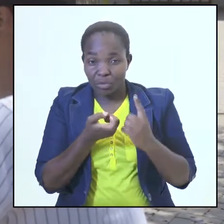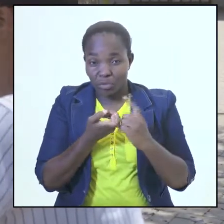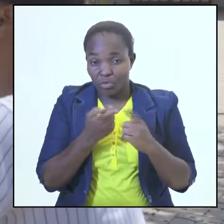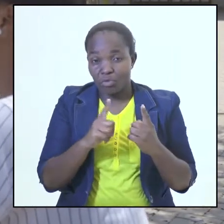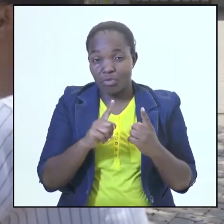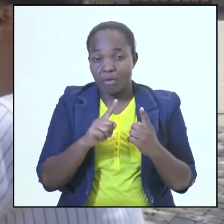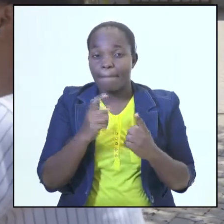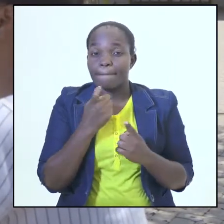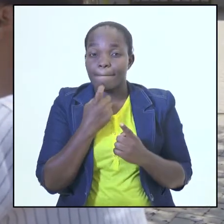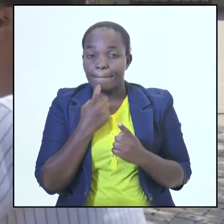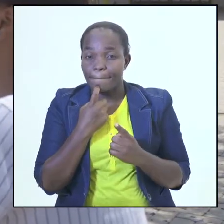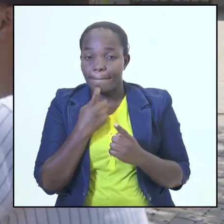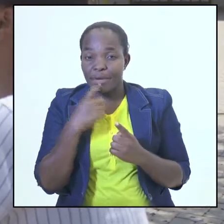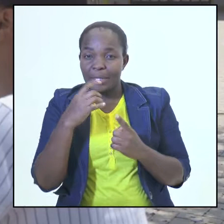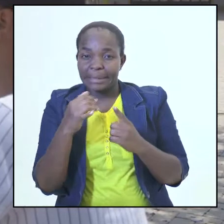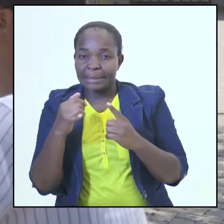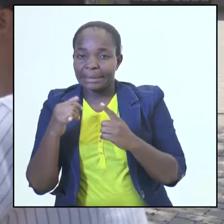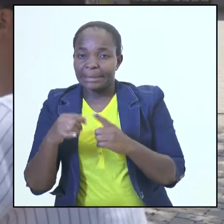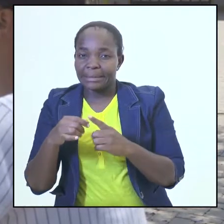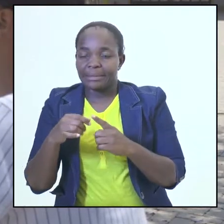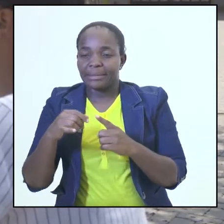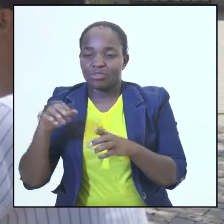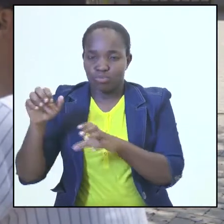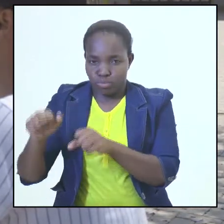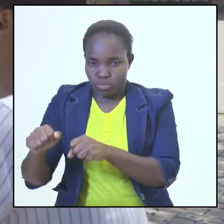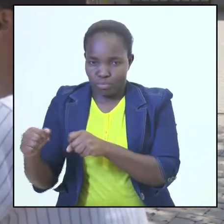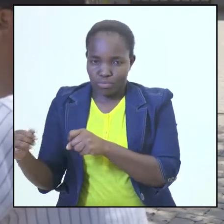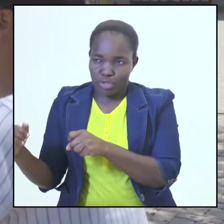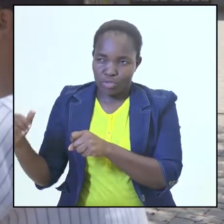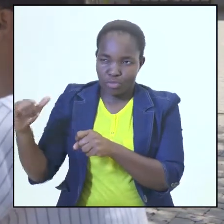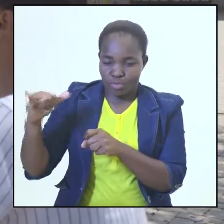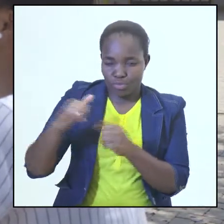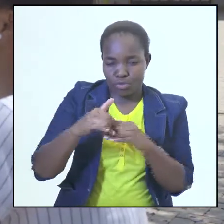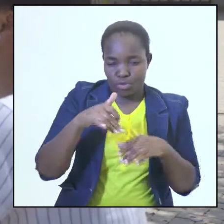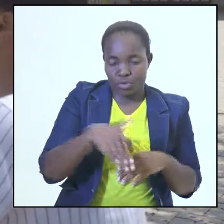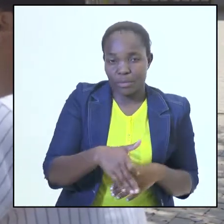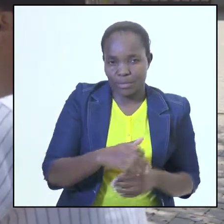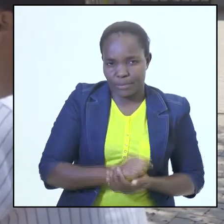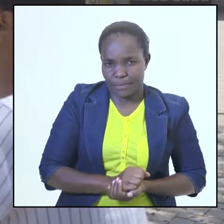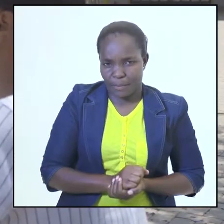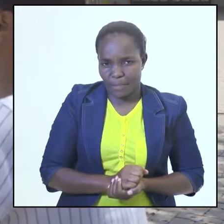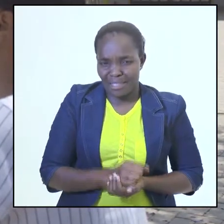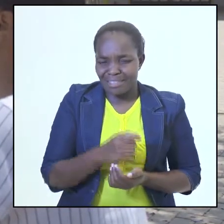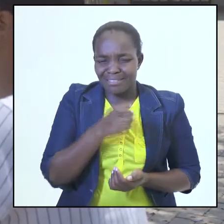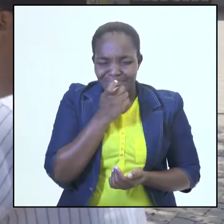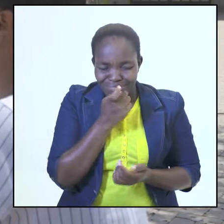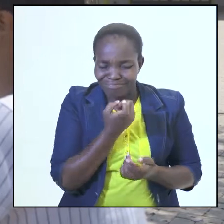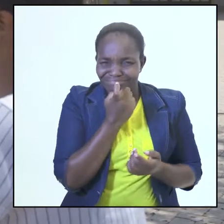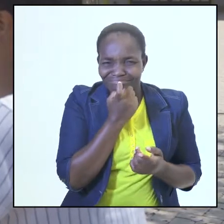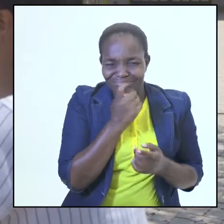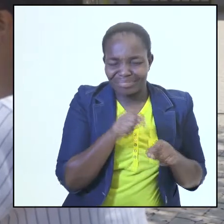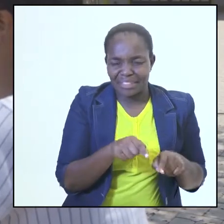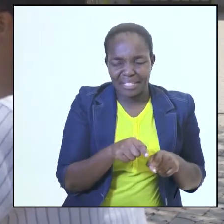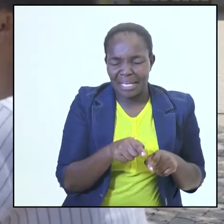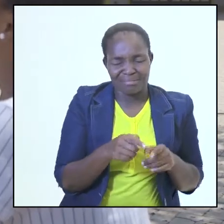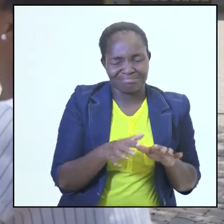Finland was sent to Namibia. The rhino could no longer cope there, so they wanted to resettle him in